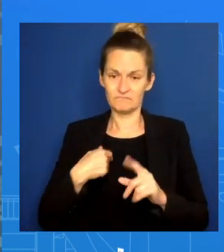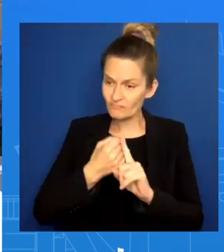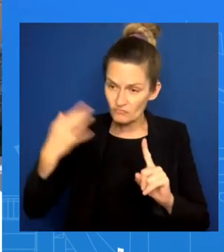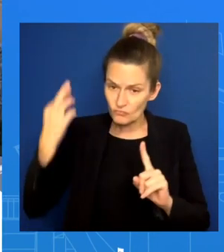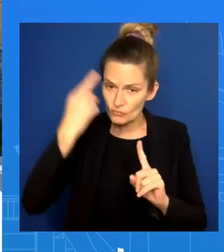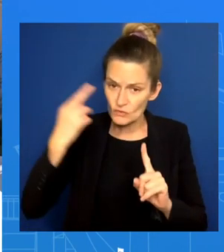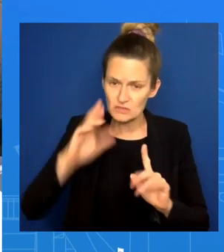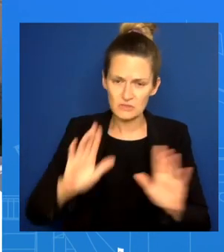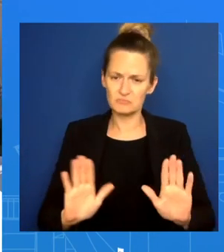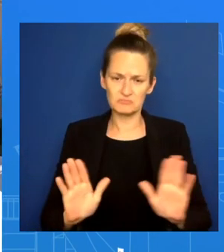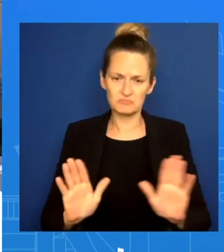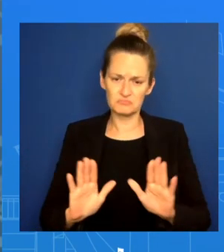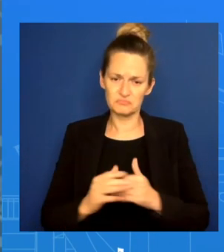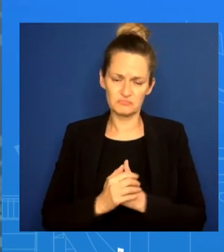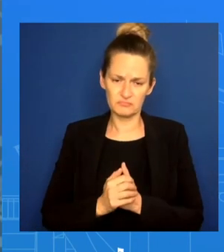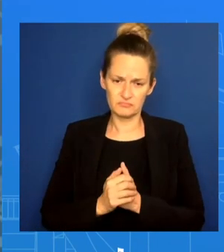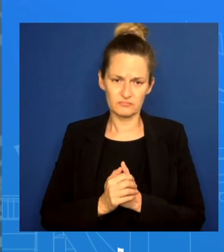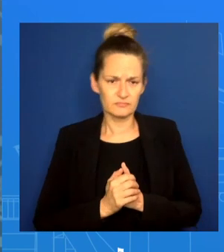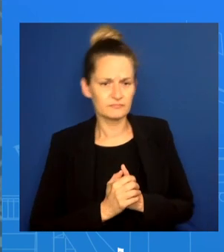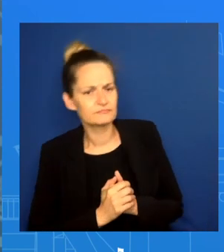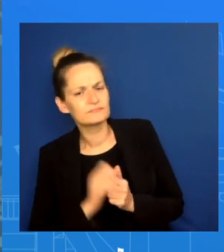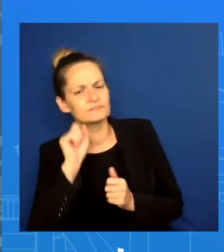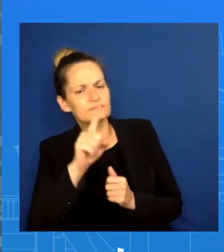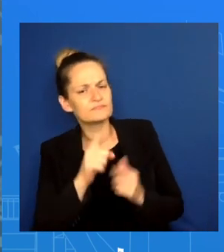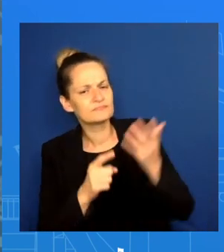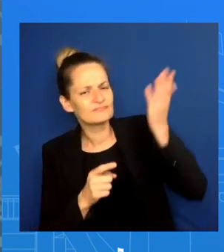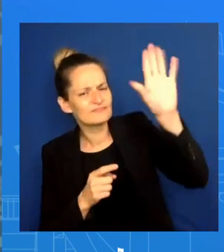and making this deal public?